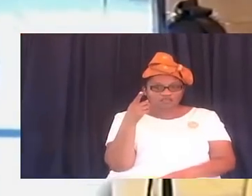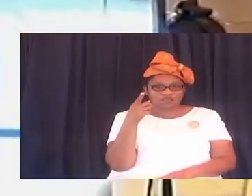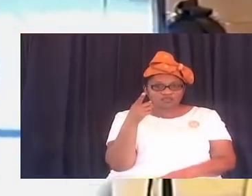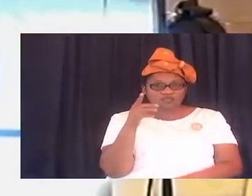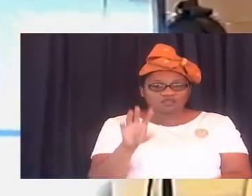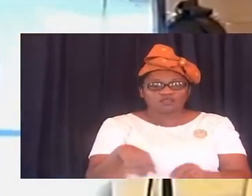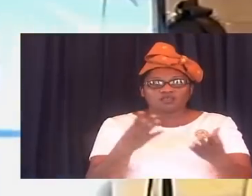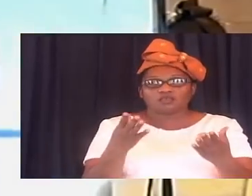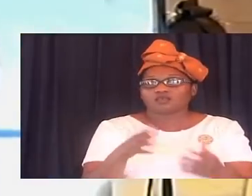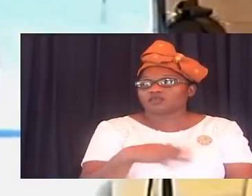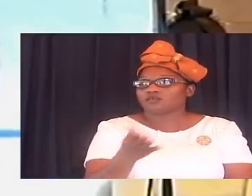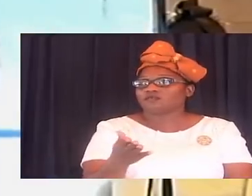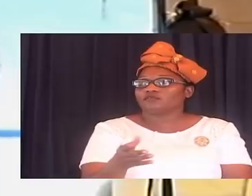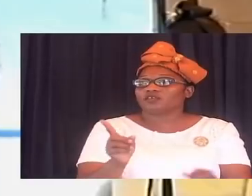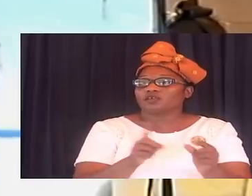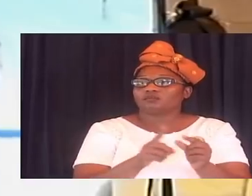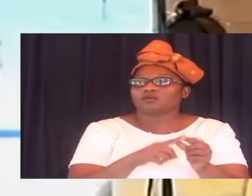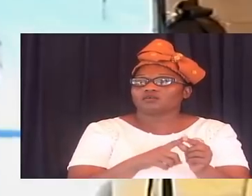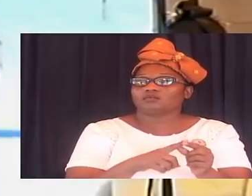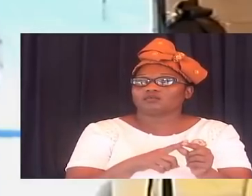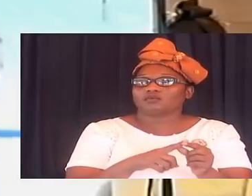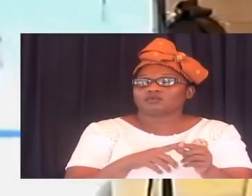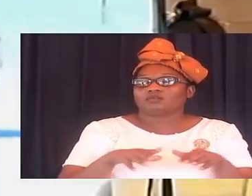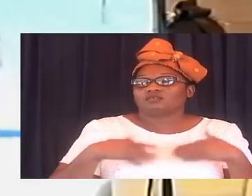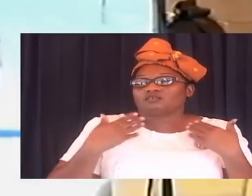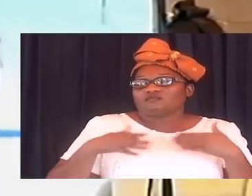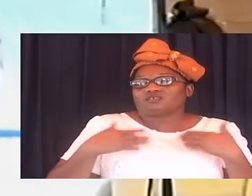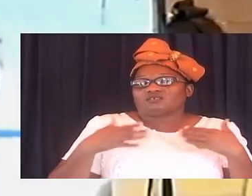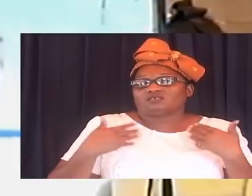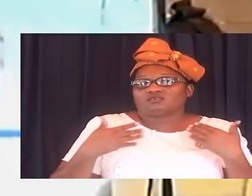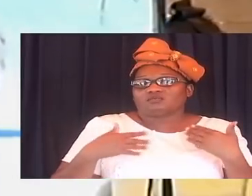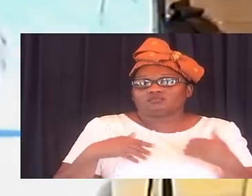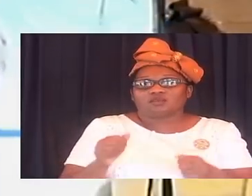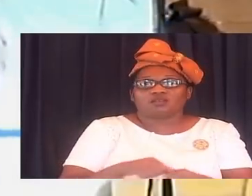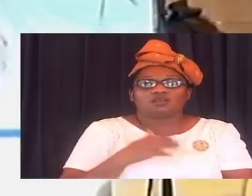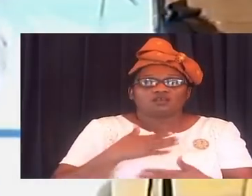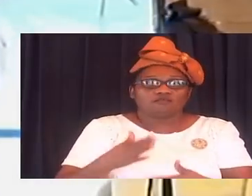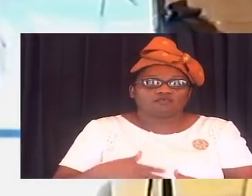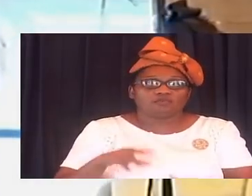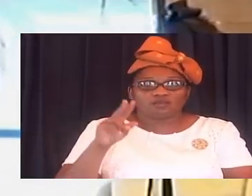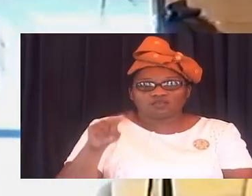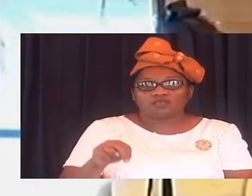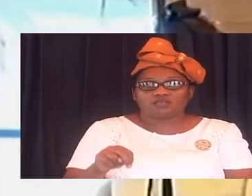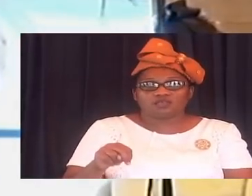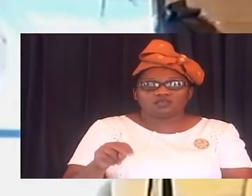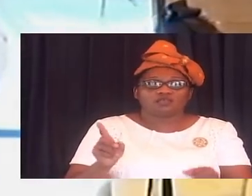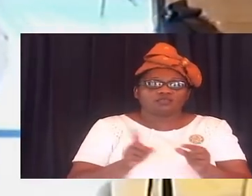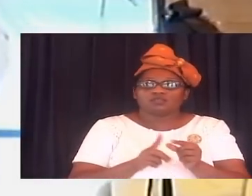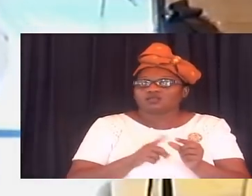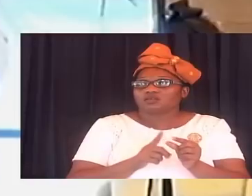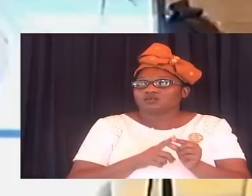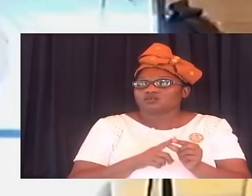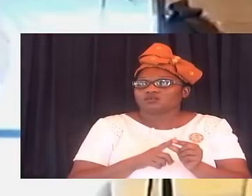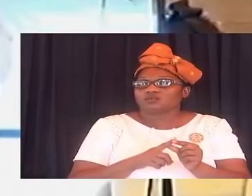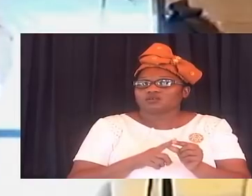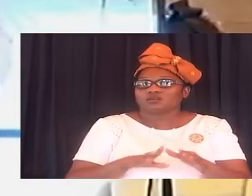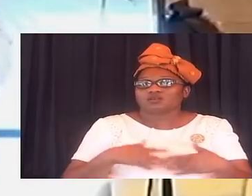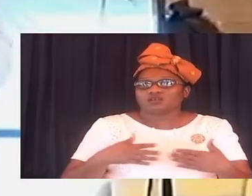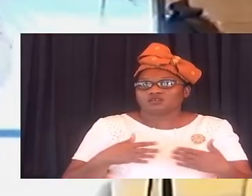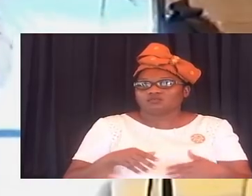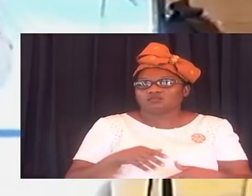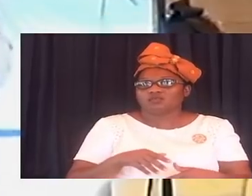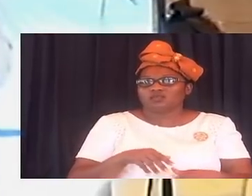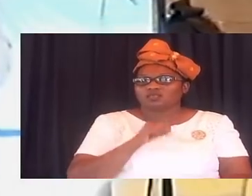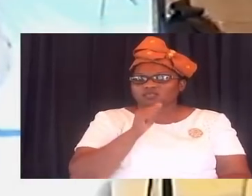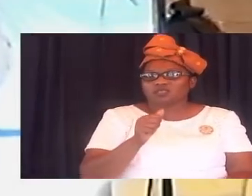of encouragement when the service is through. Everybody needs some encouragement, amen? And it's not easy to lose a loved one. I